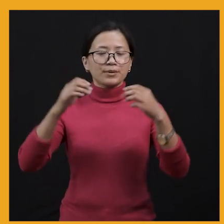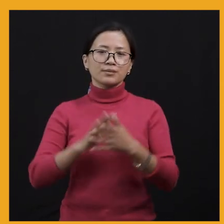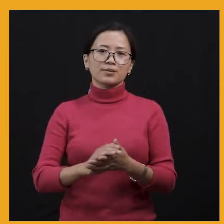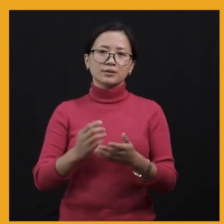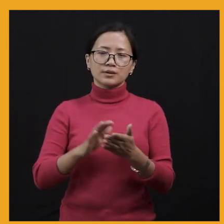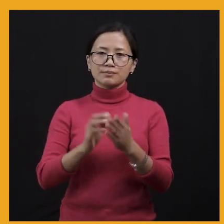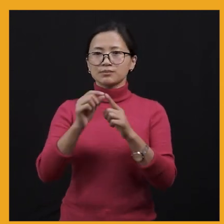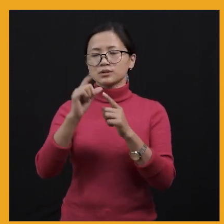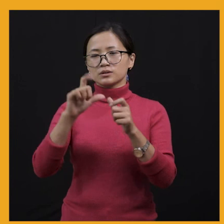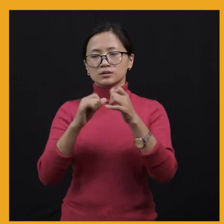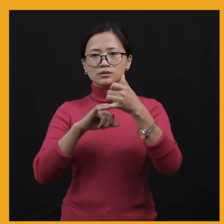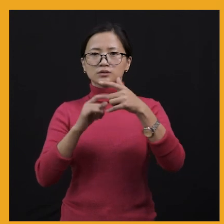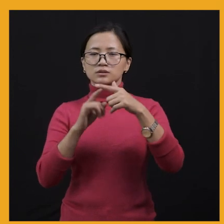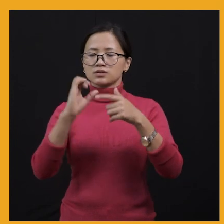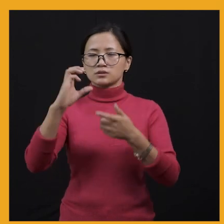can be recycled.